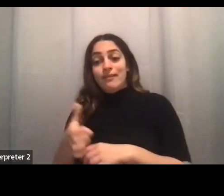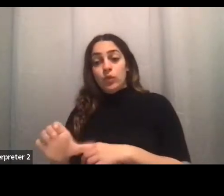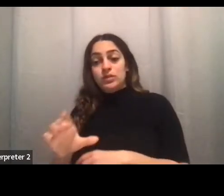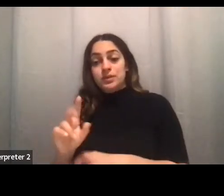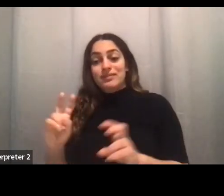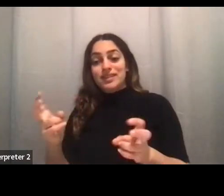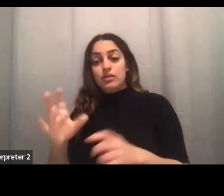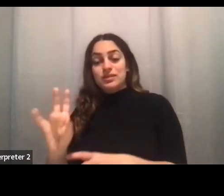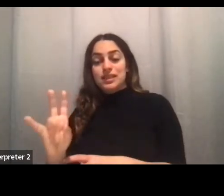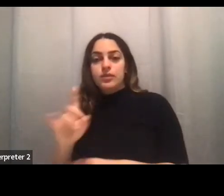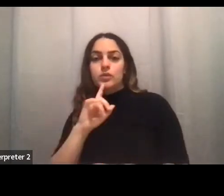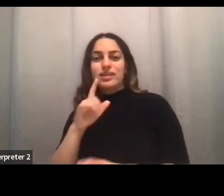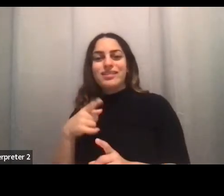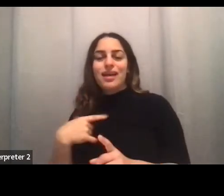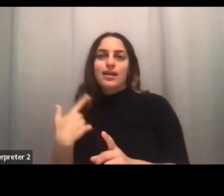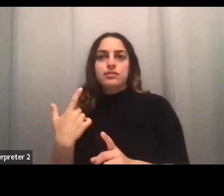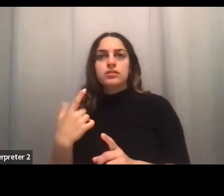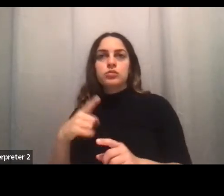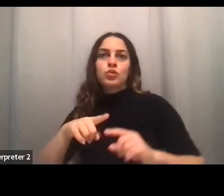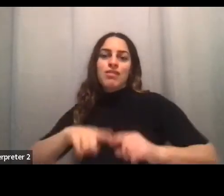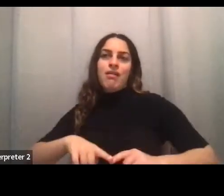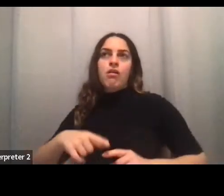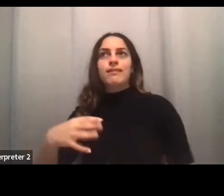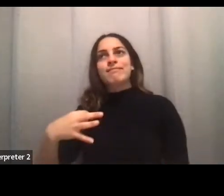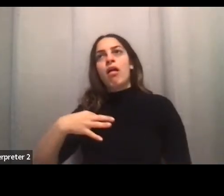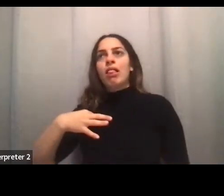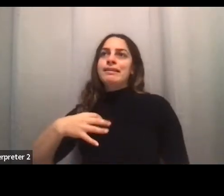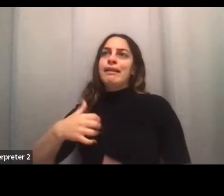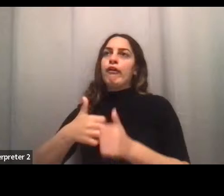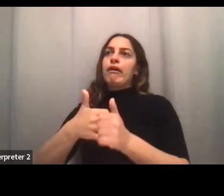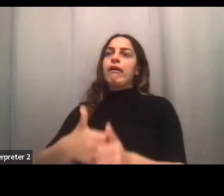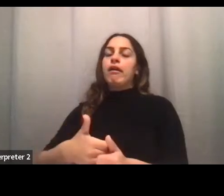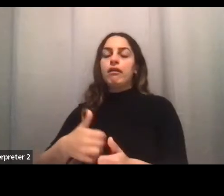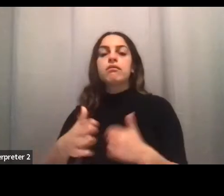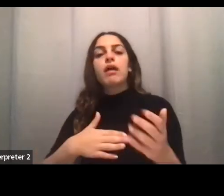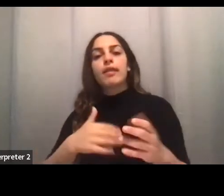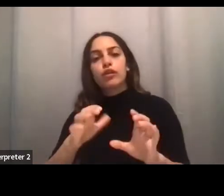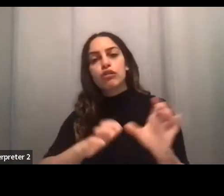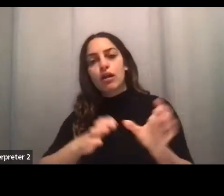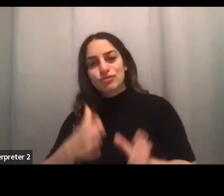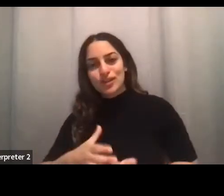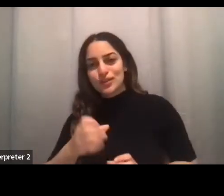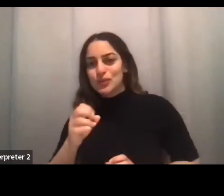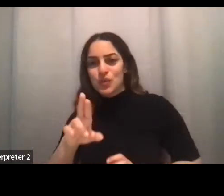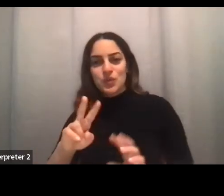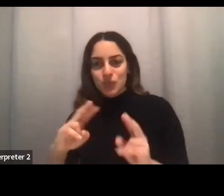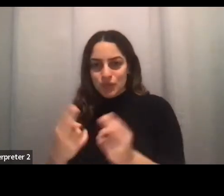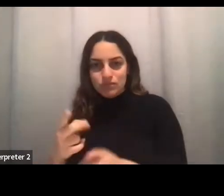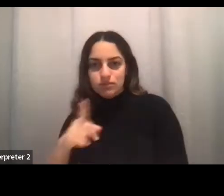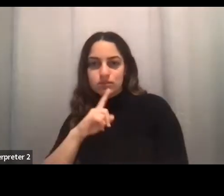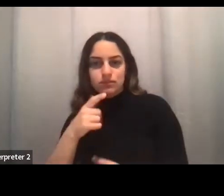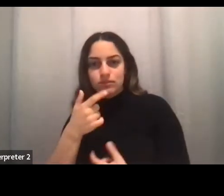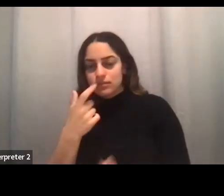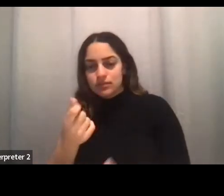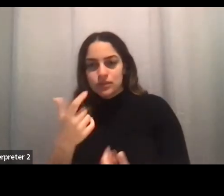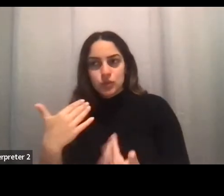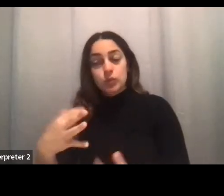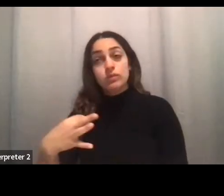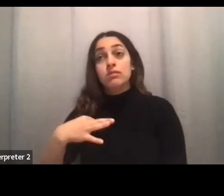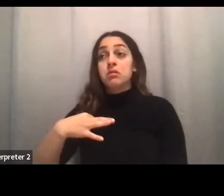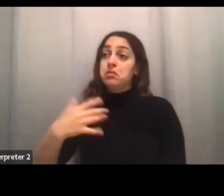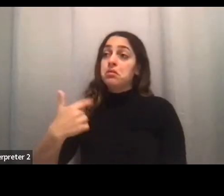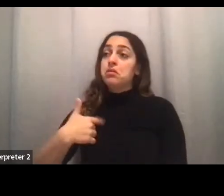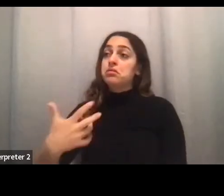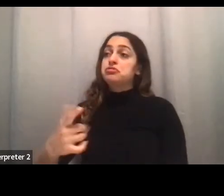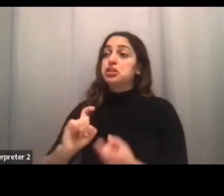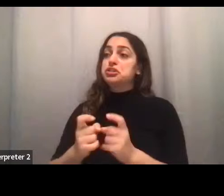voluntary compliance and neither the contractors nor unions were very interested in voluntarily changing their